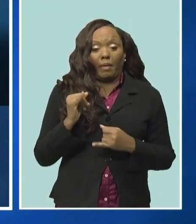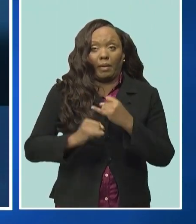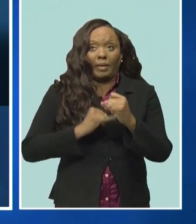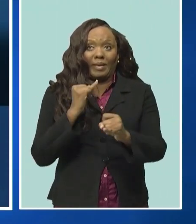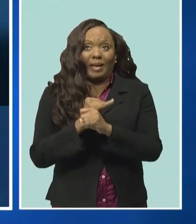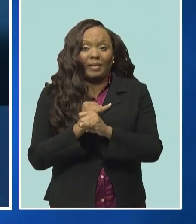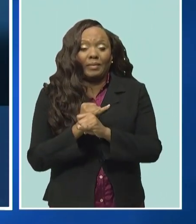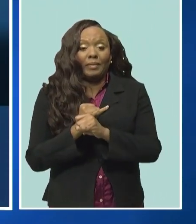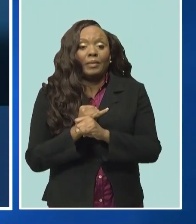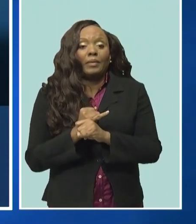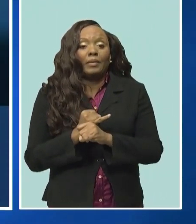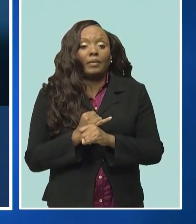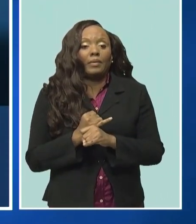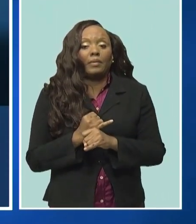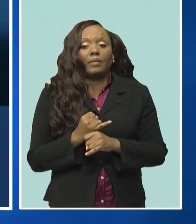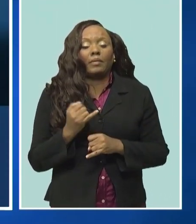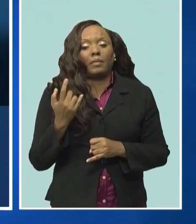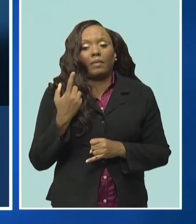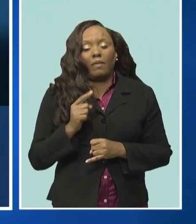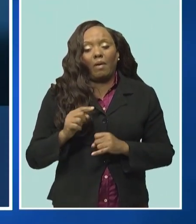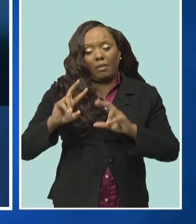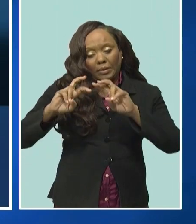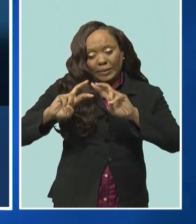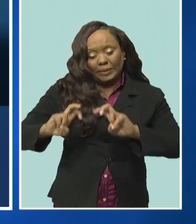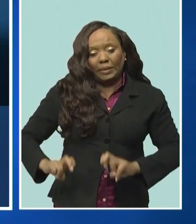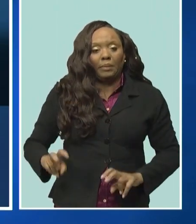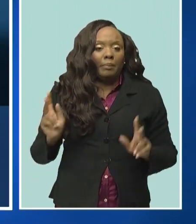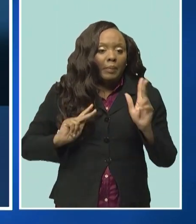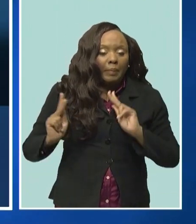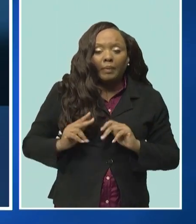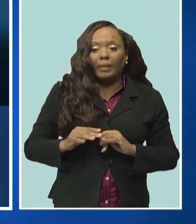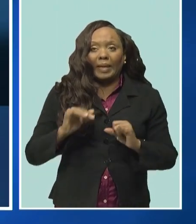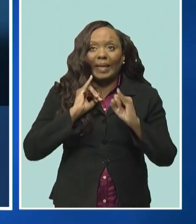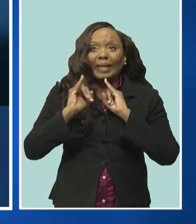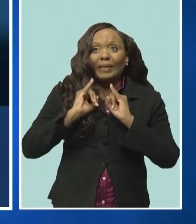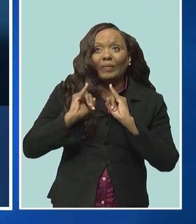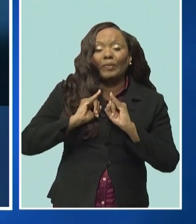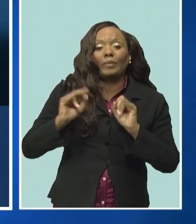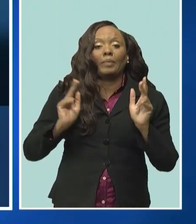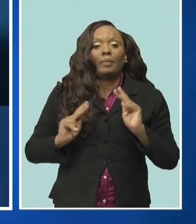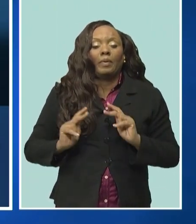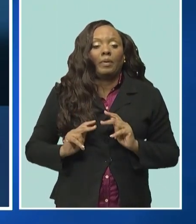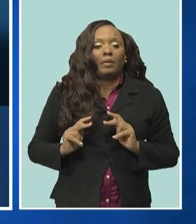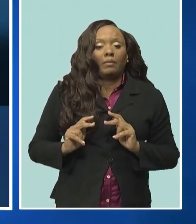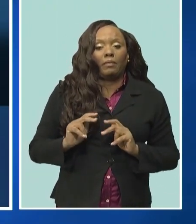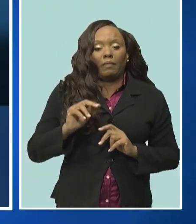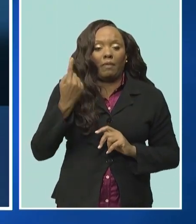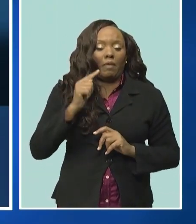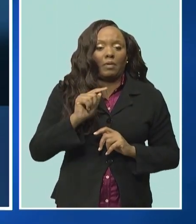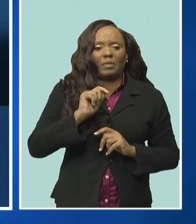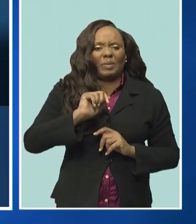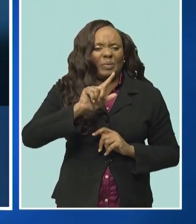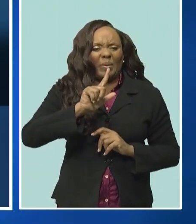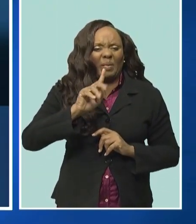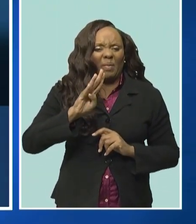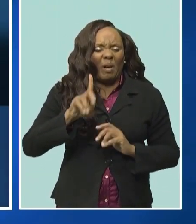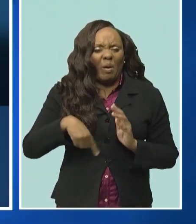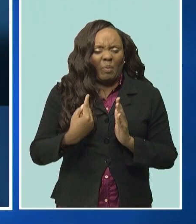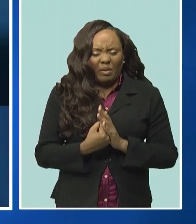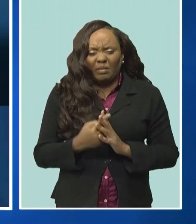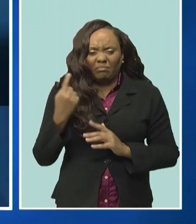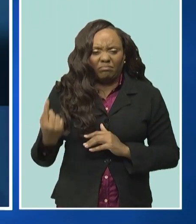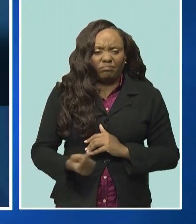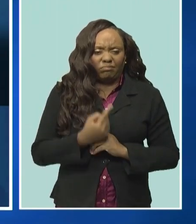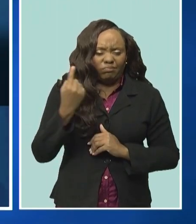international, in order to pre-screen and interview individuals on a 24-hour basis. Recruiters will be